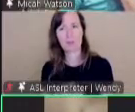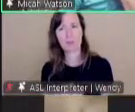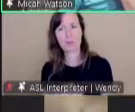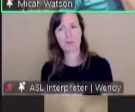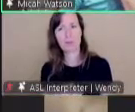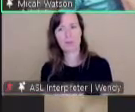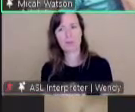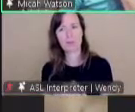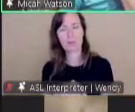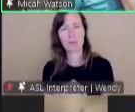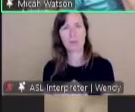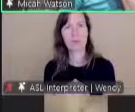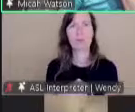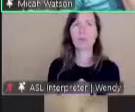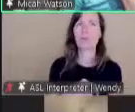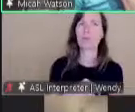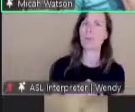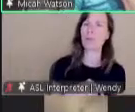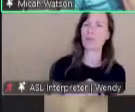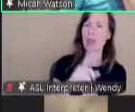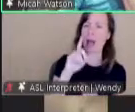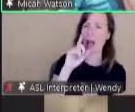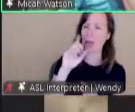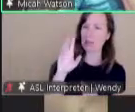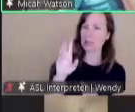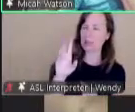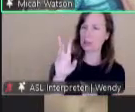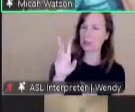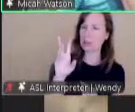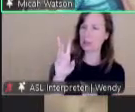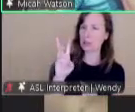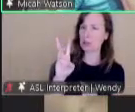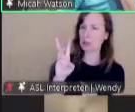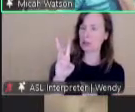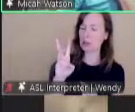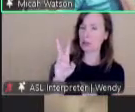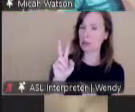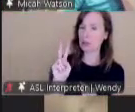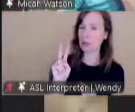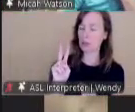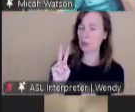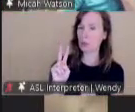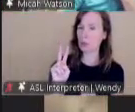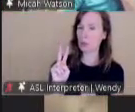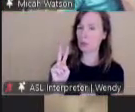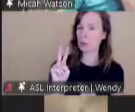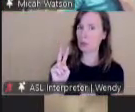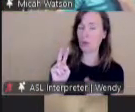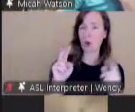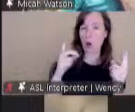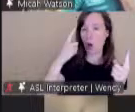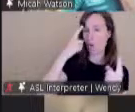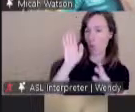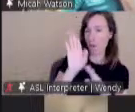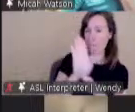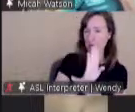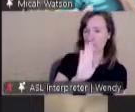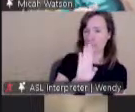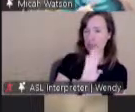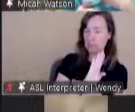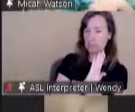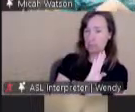I think yes. there are 62. Is that what we said, Delane? As far as for the business?